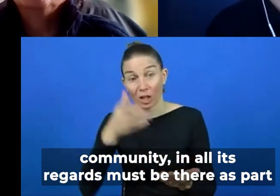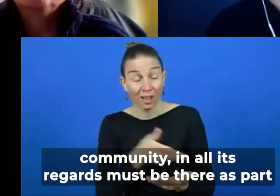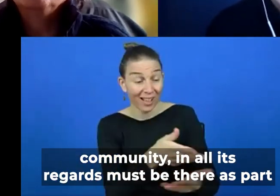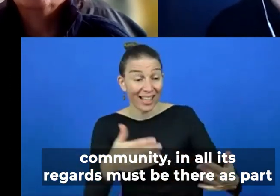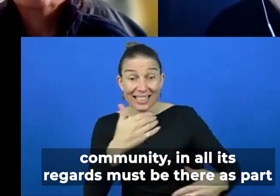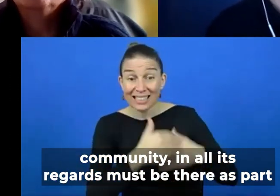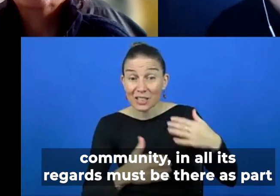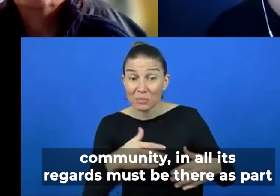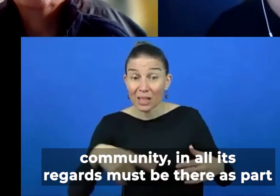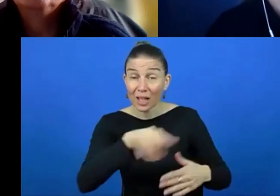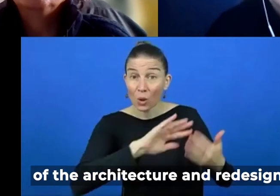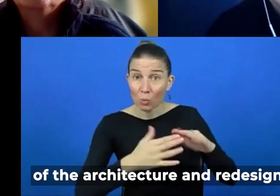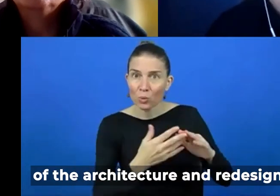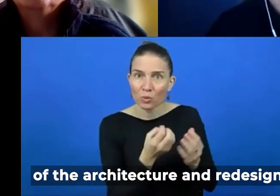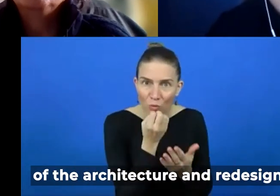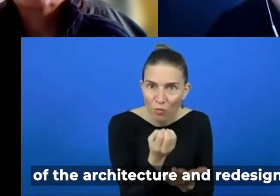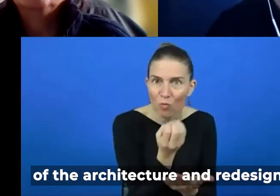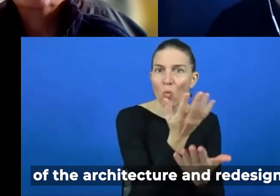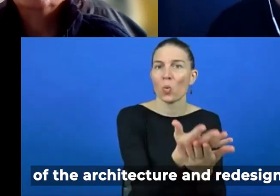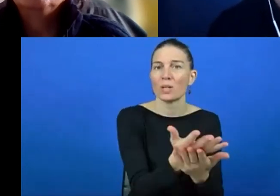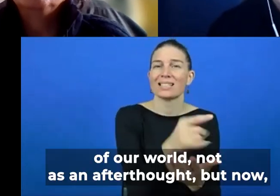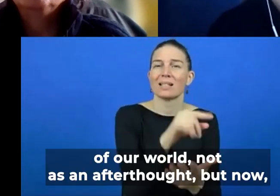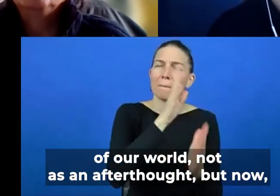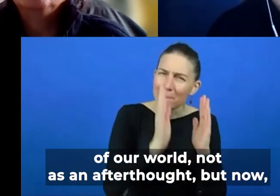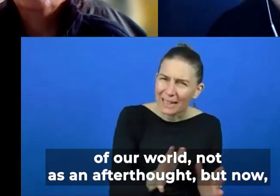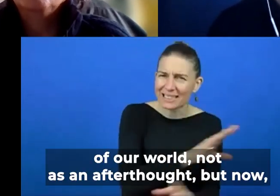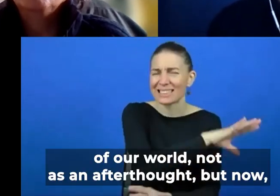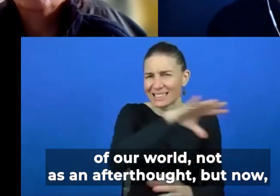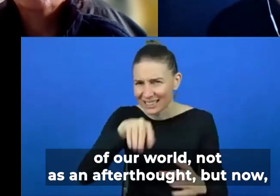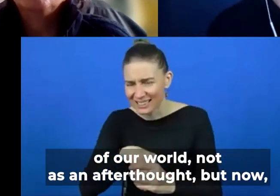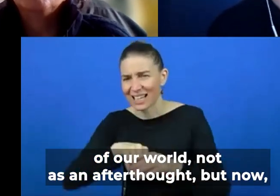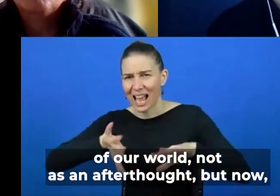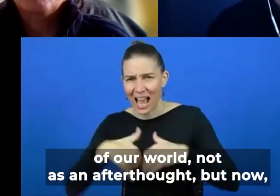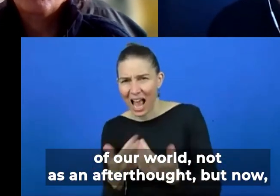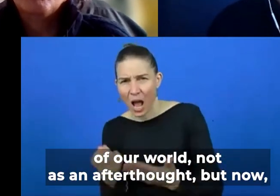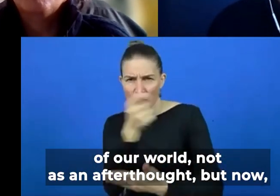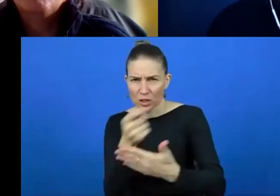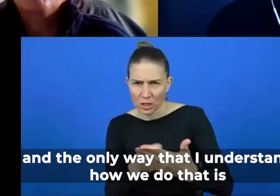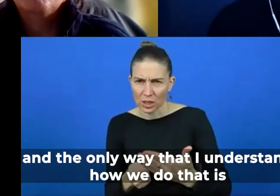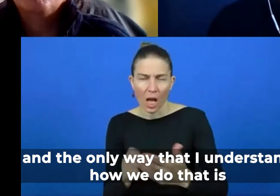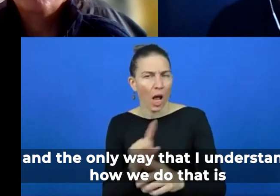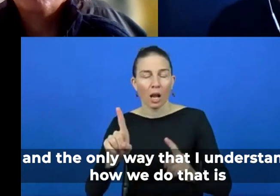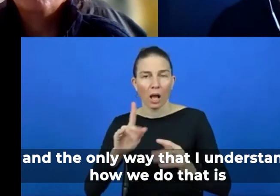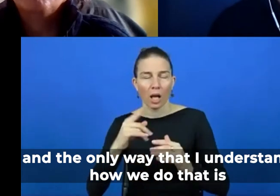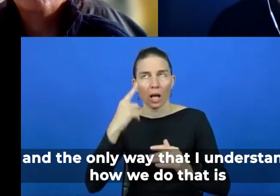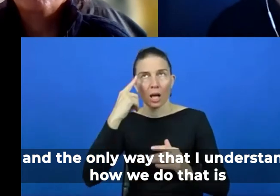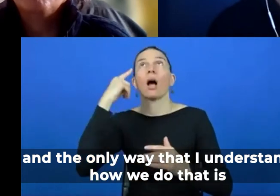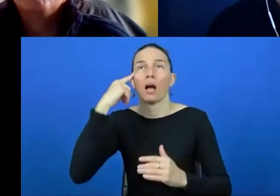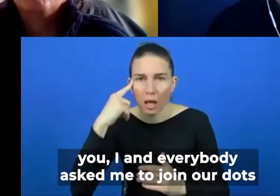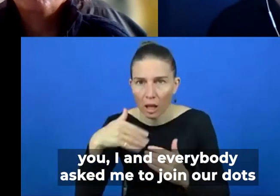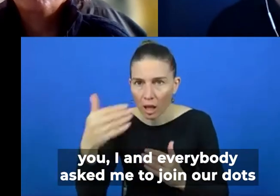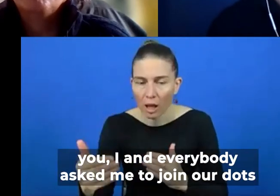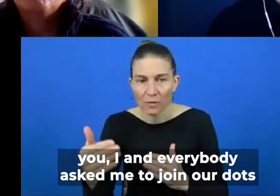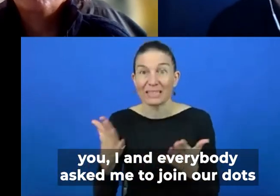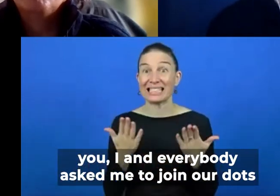its regards must be there as part of the architecture and redesign of our world, not as an afterthought, but now. And the only way that I understand how we do that